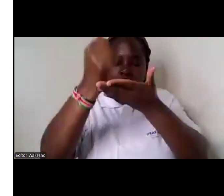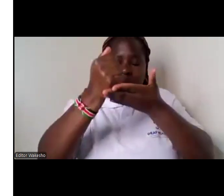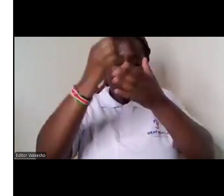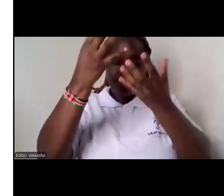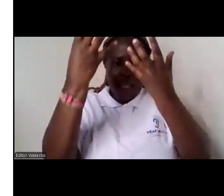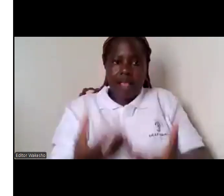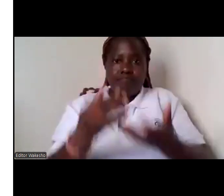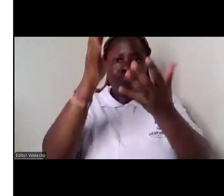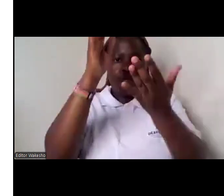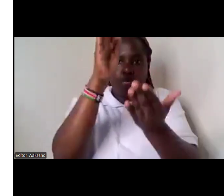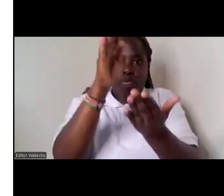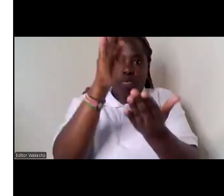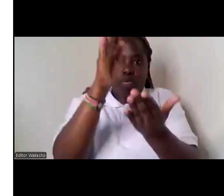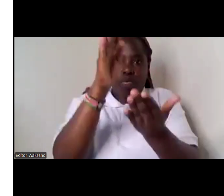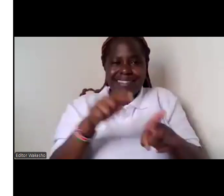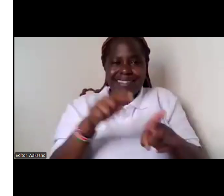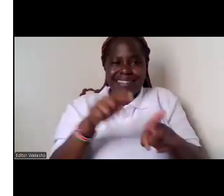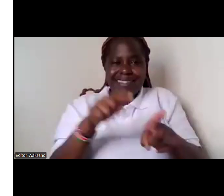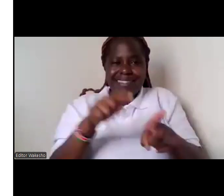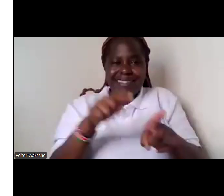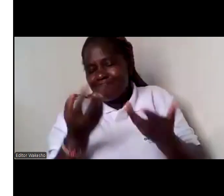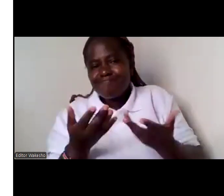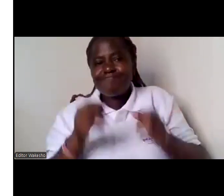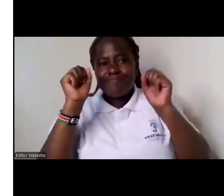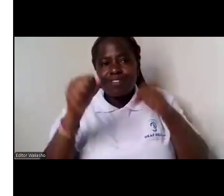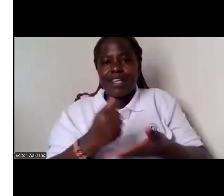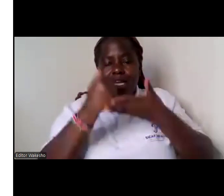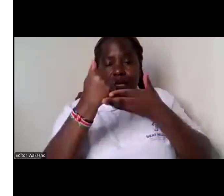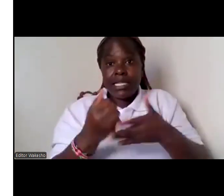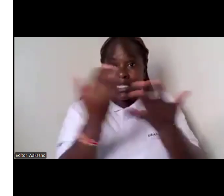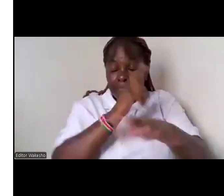acne. So if you talk to a lot of dermatologists, they use